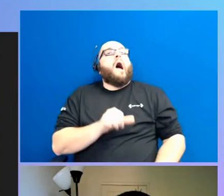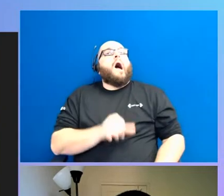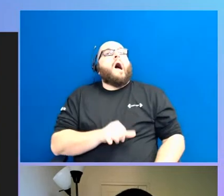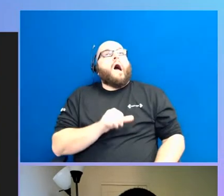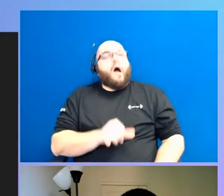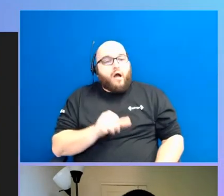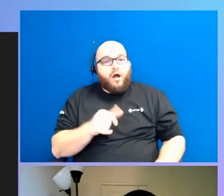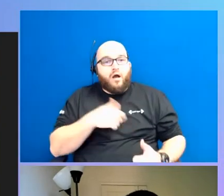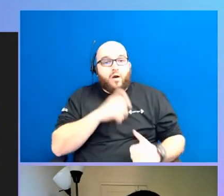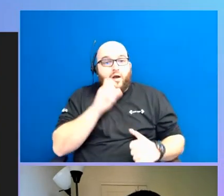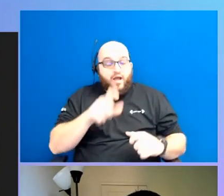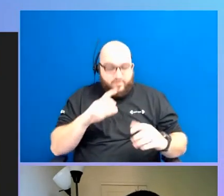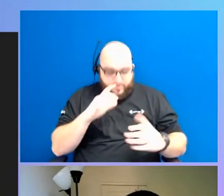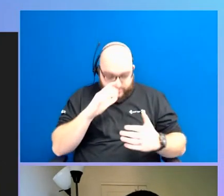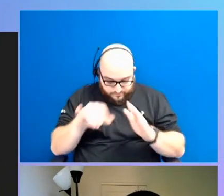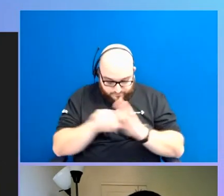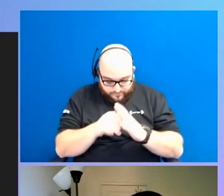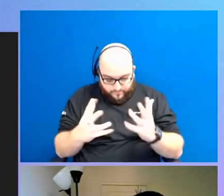differences are.